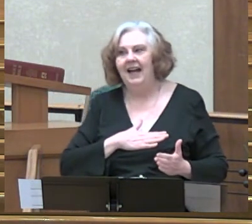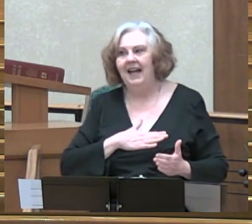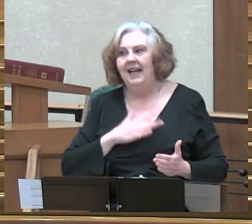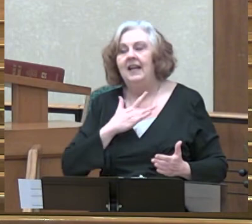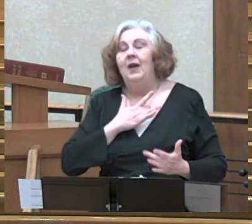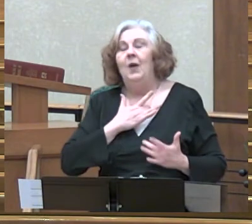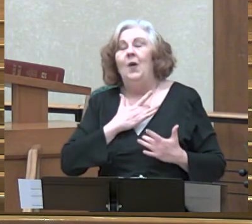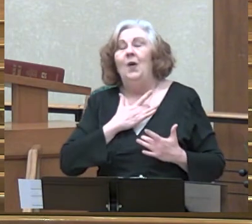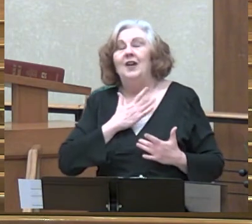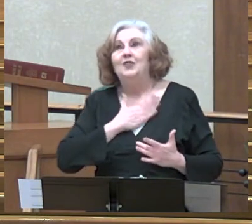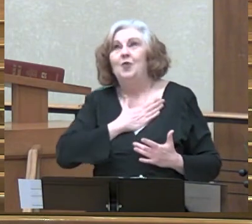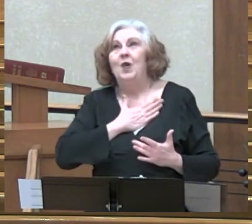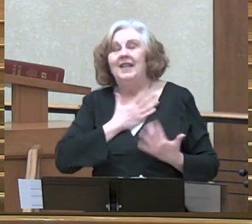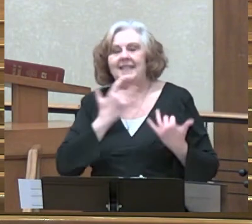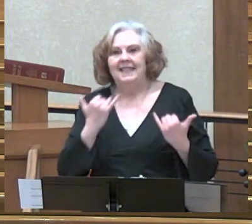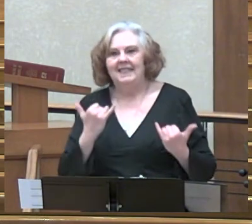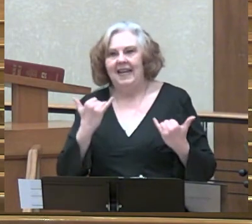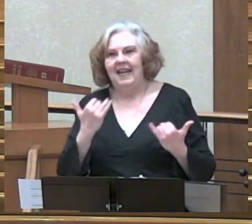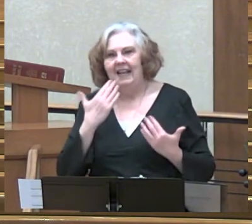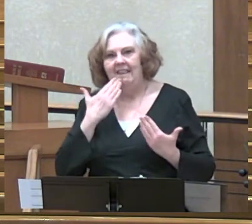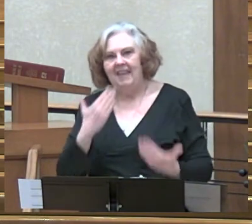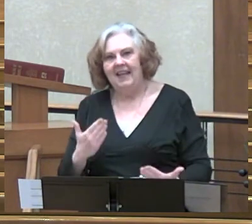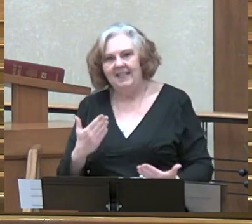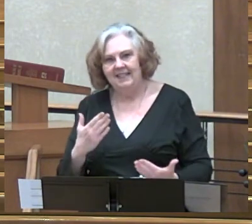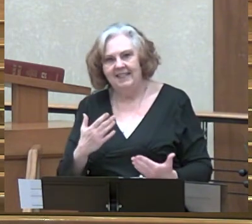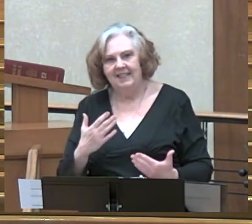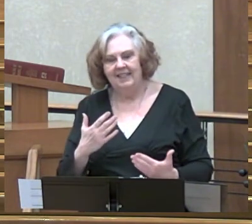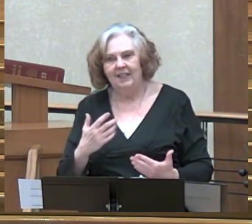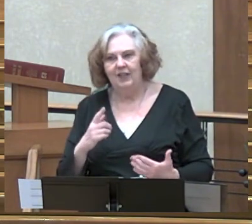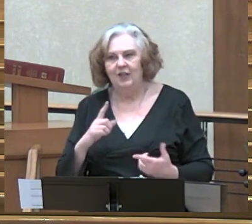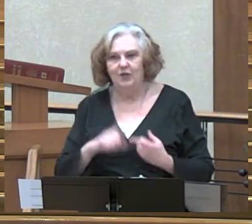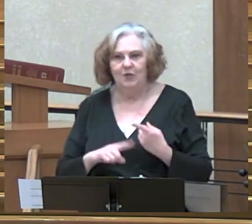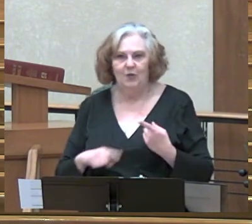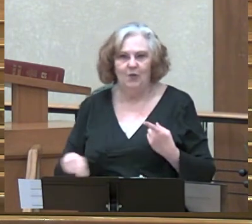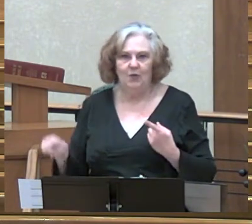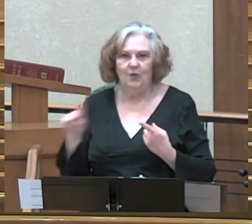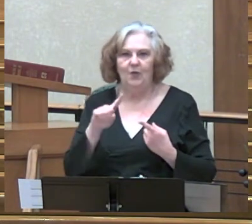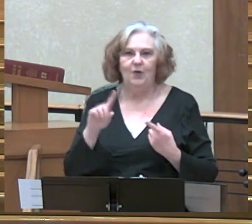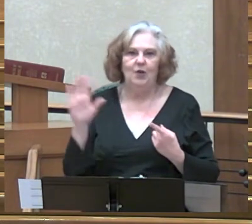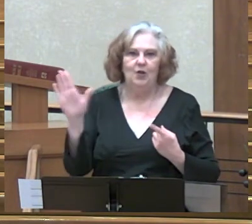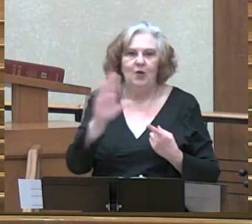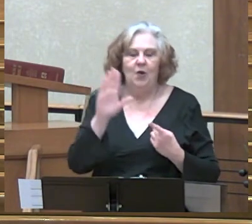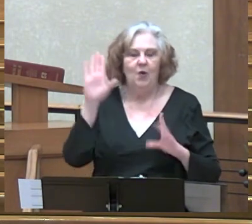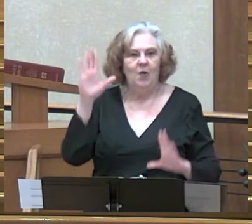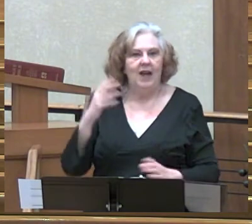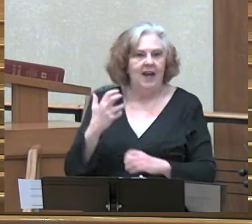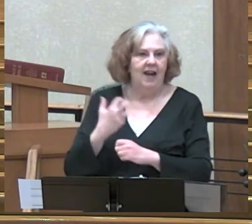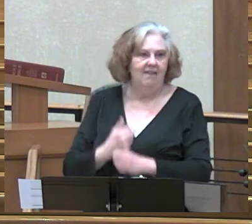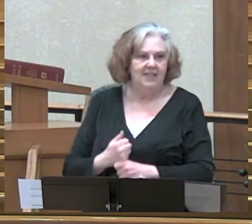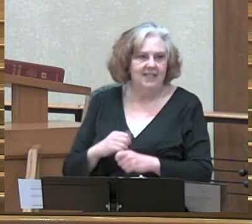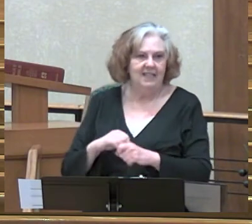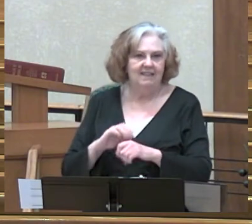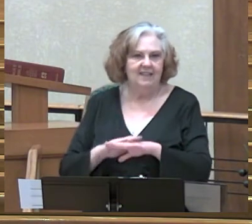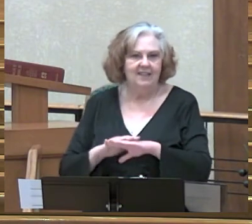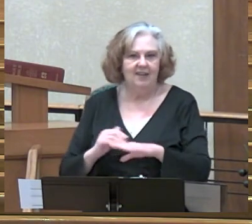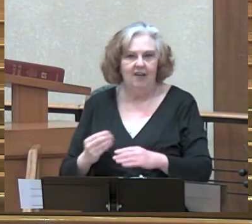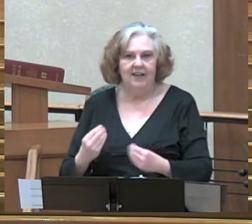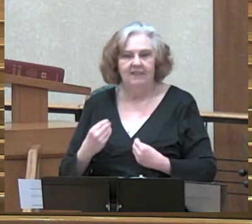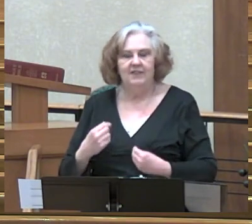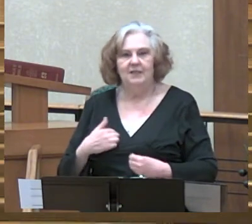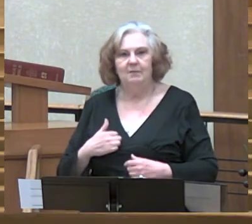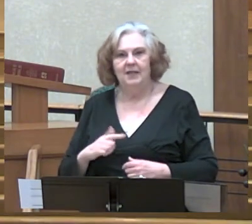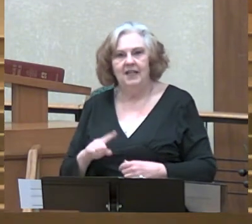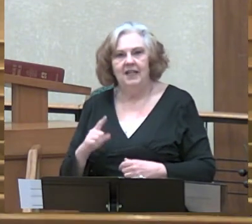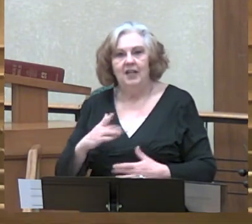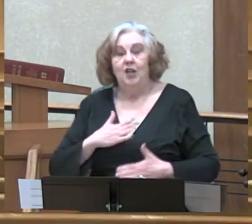deepest joy this day and thanks and gratitude toward your great confidence in this call extended to me, and